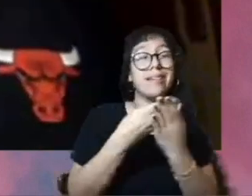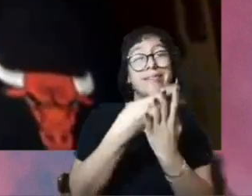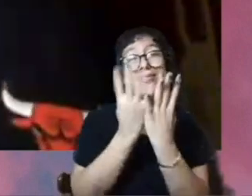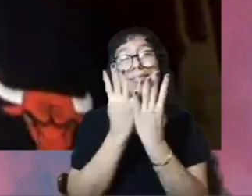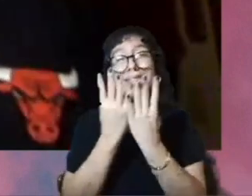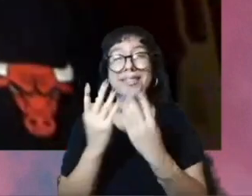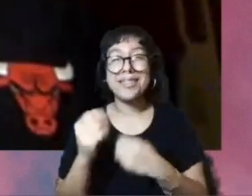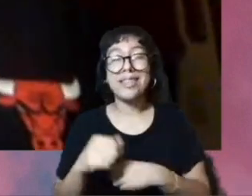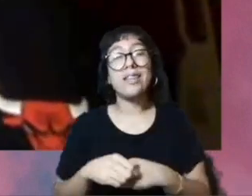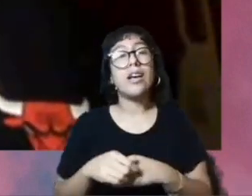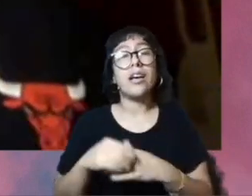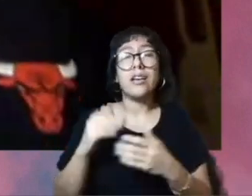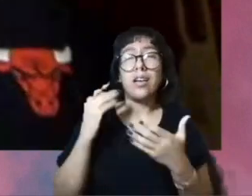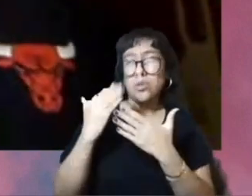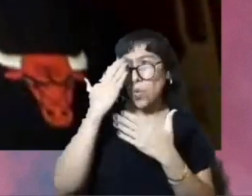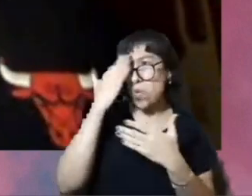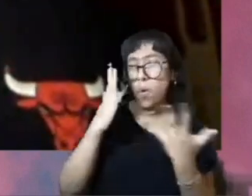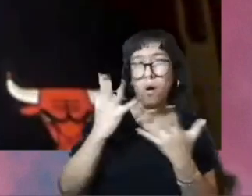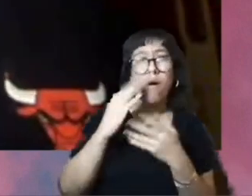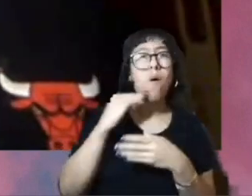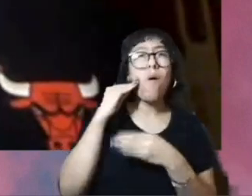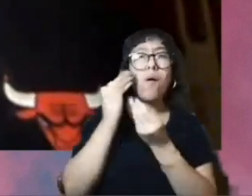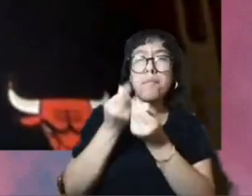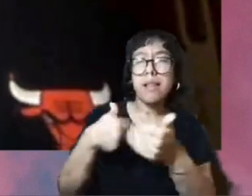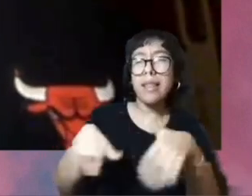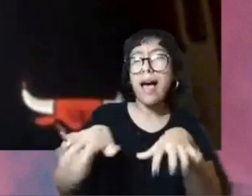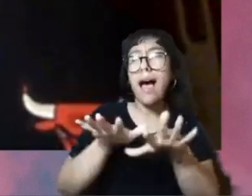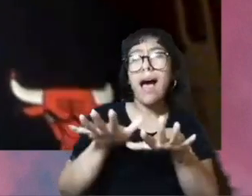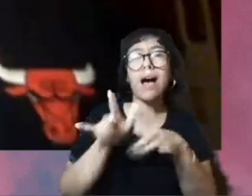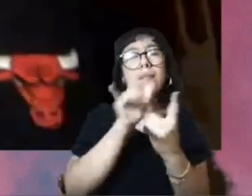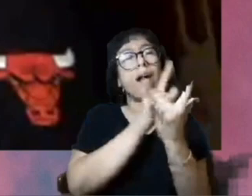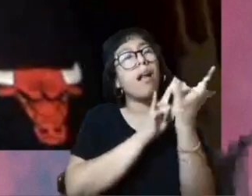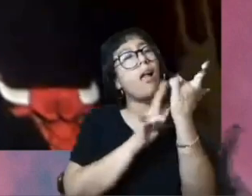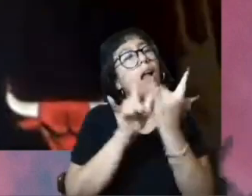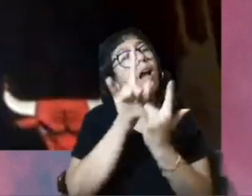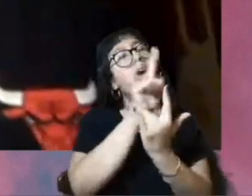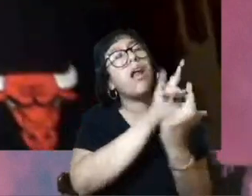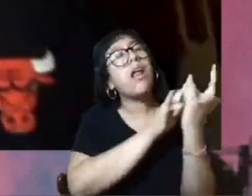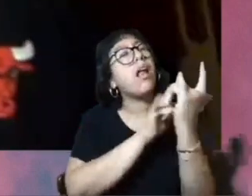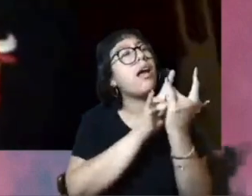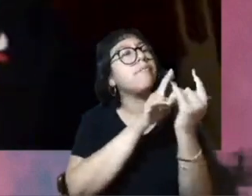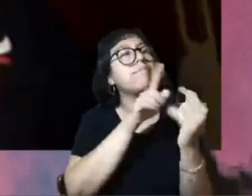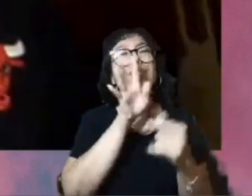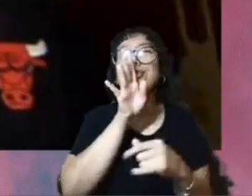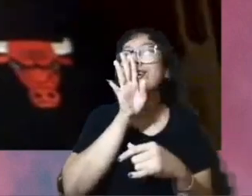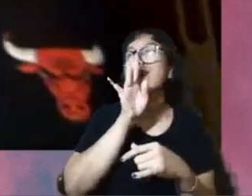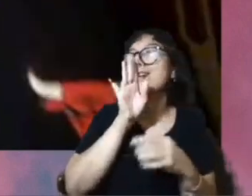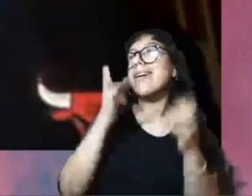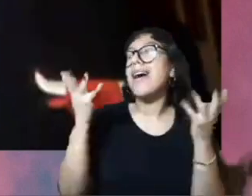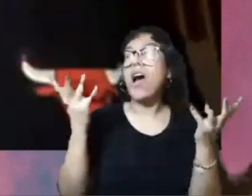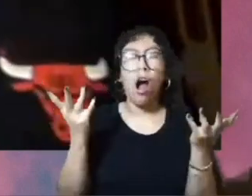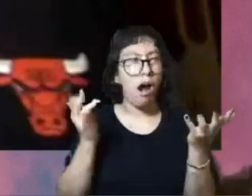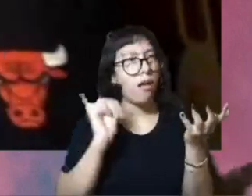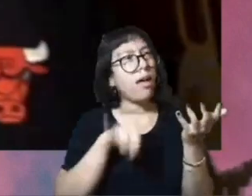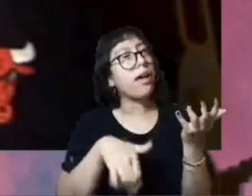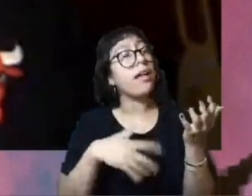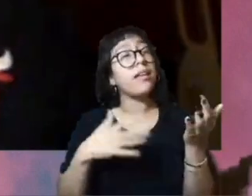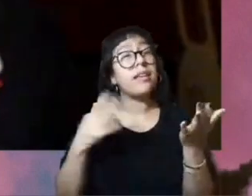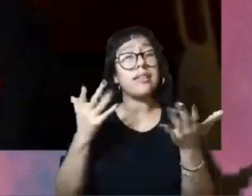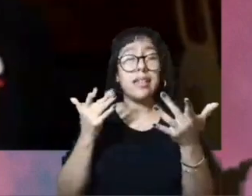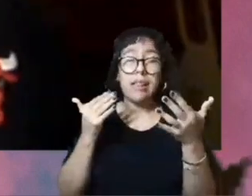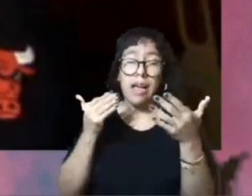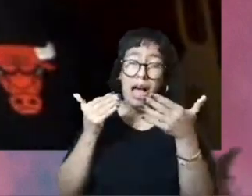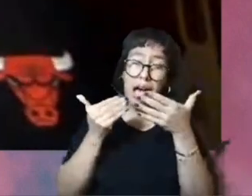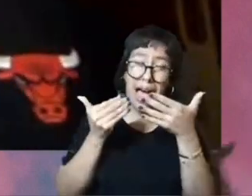Closest I got to a homeland is my lover's tongue talking or otherwise. Closest